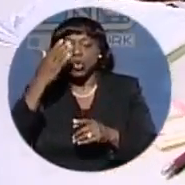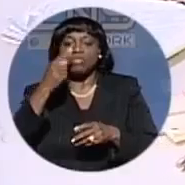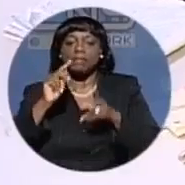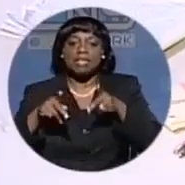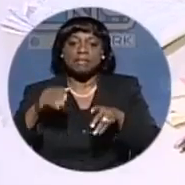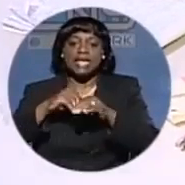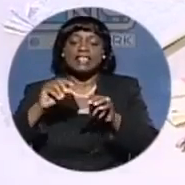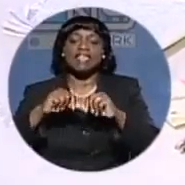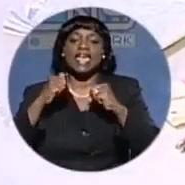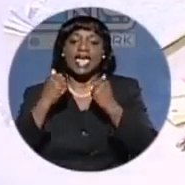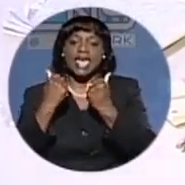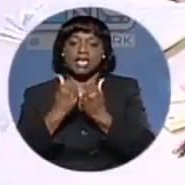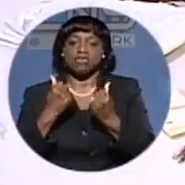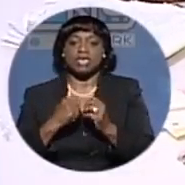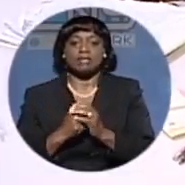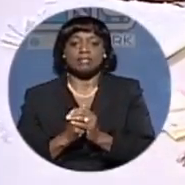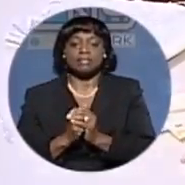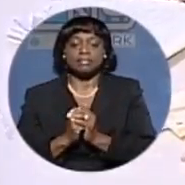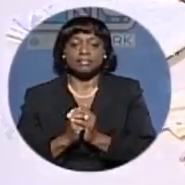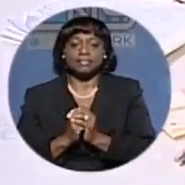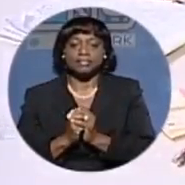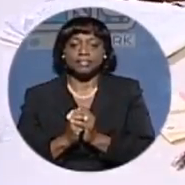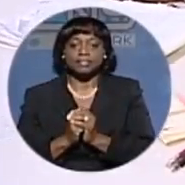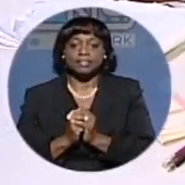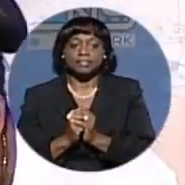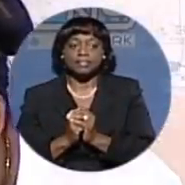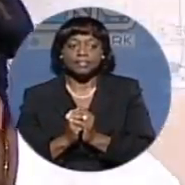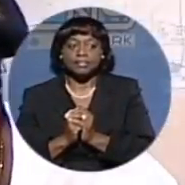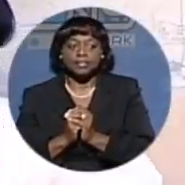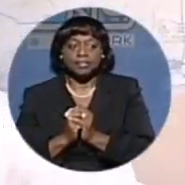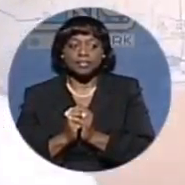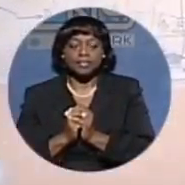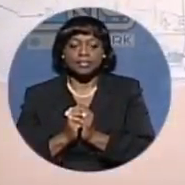electoral process in the Bahamas. Betty Thompson-Moss, ZNS News.